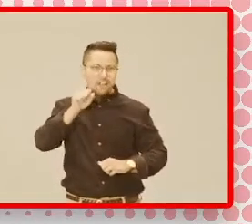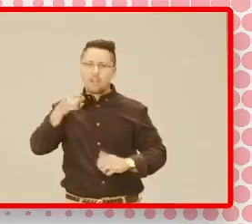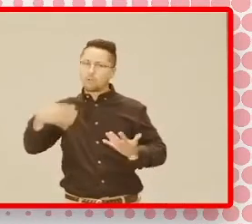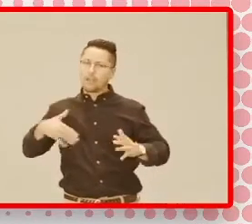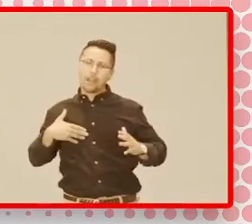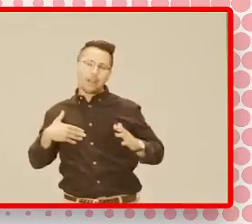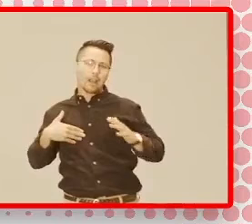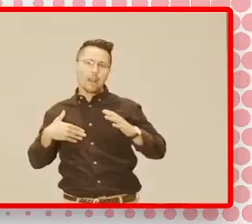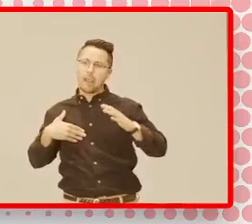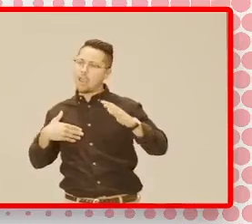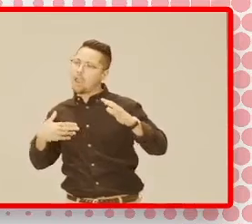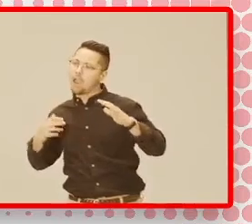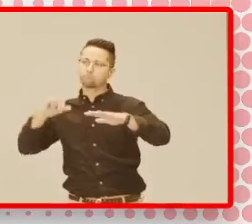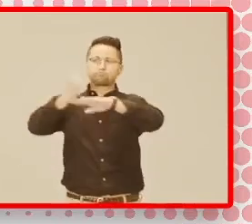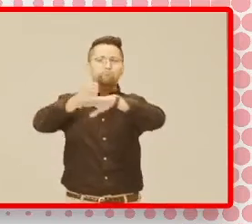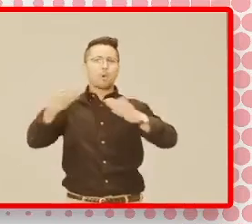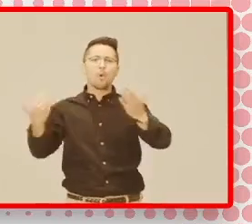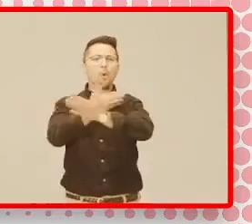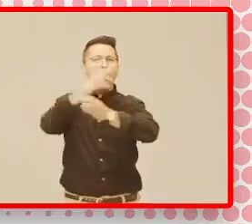record.